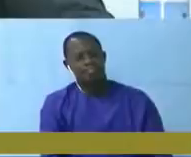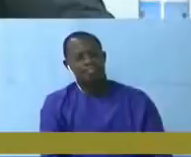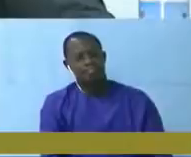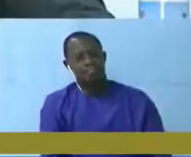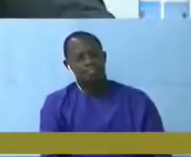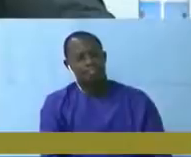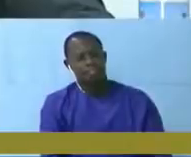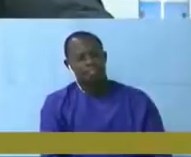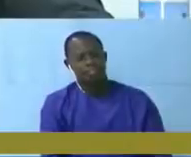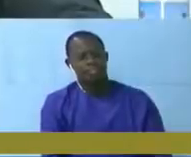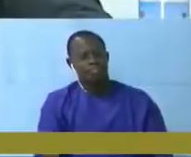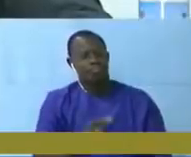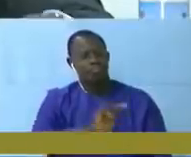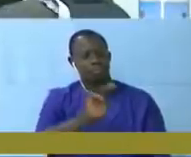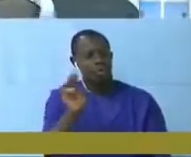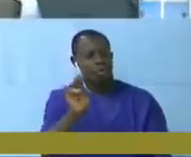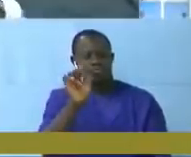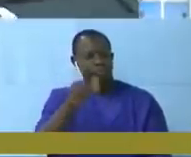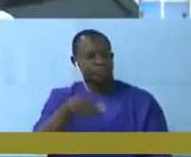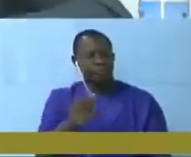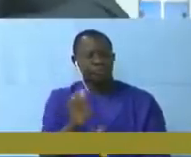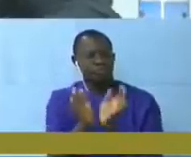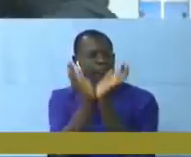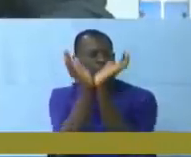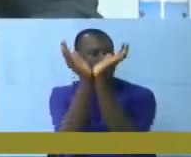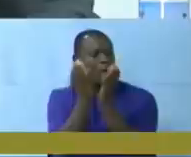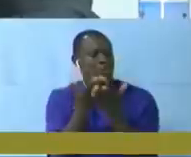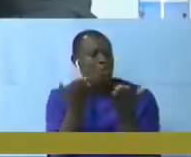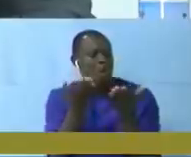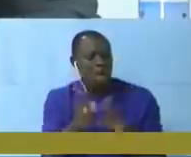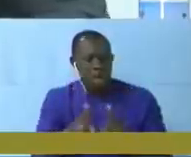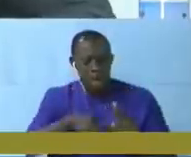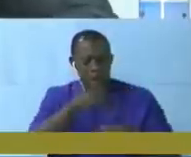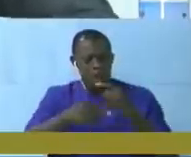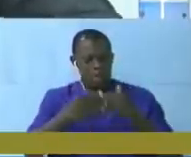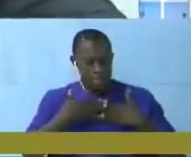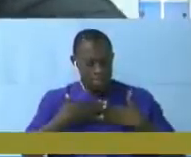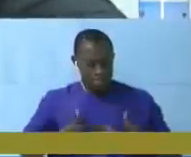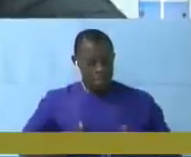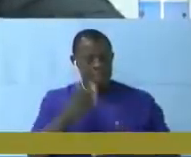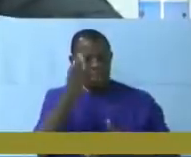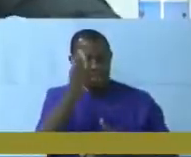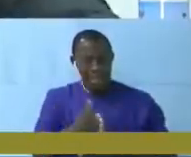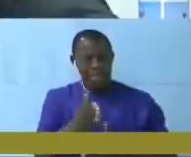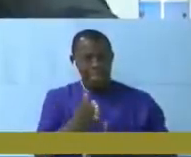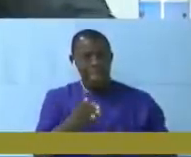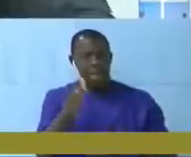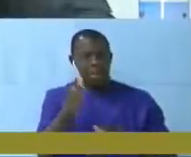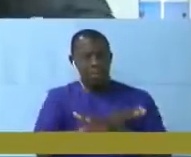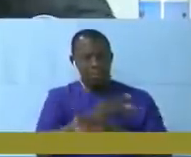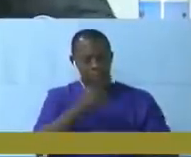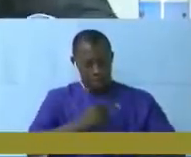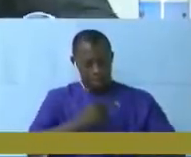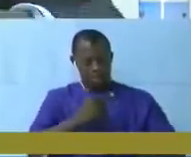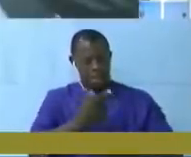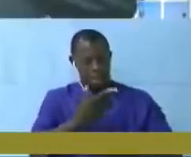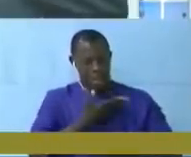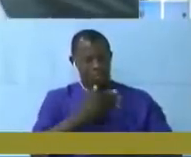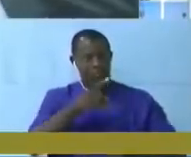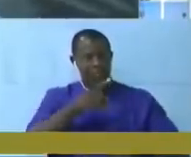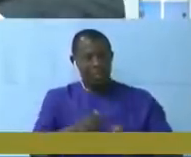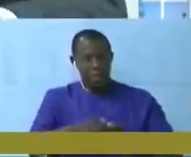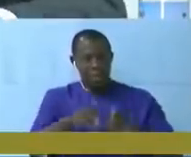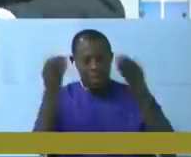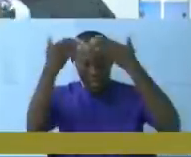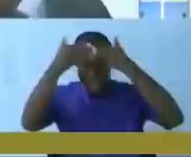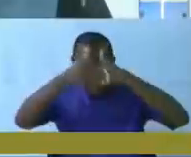2016. They can't be compared. I mean, considering the human rights record that Gambia had at the eve of the coup, a lot